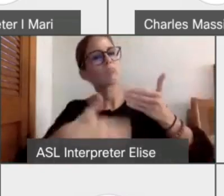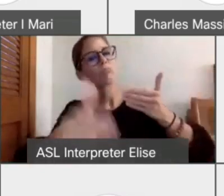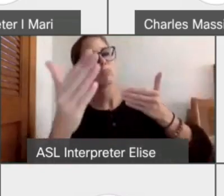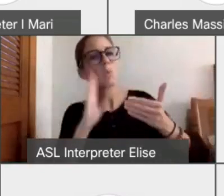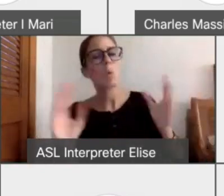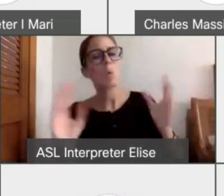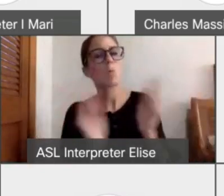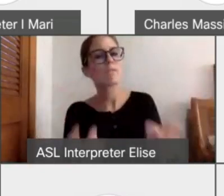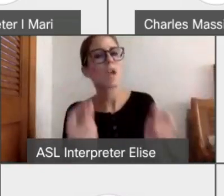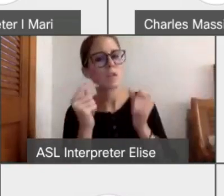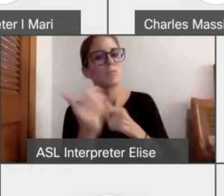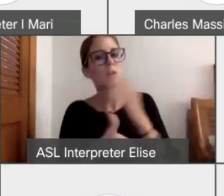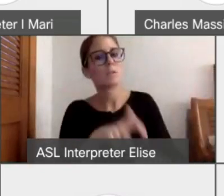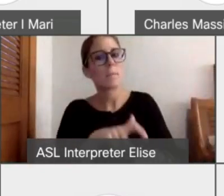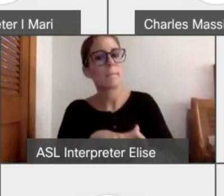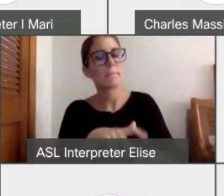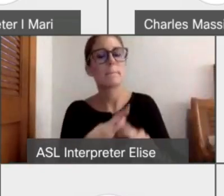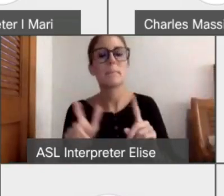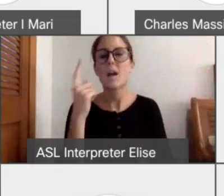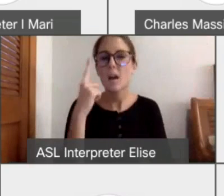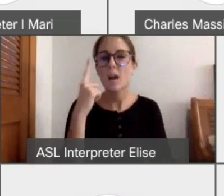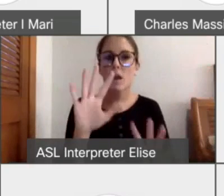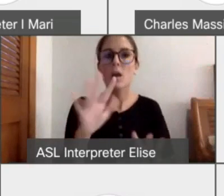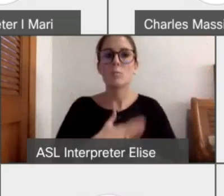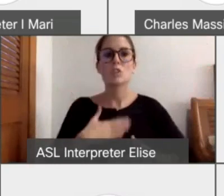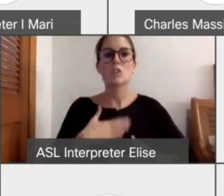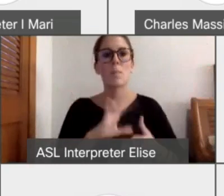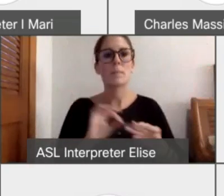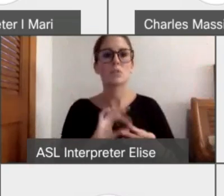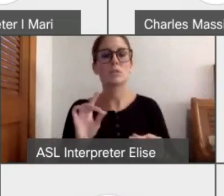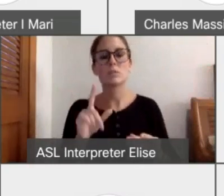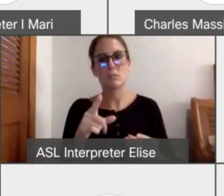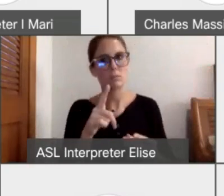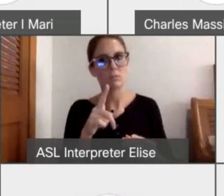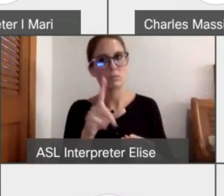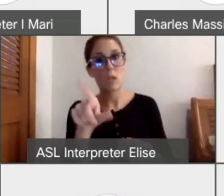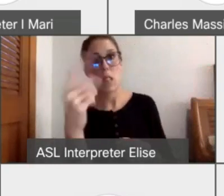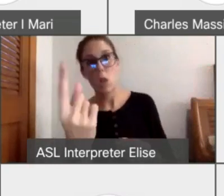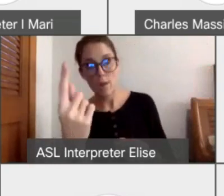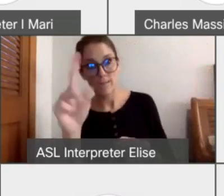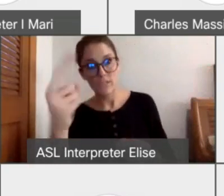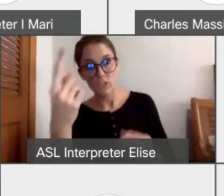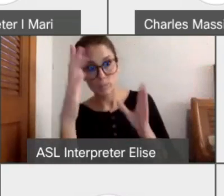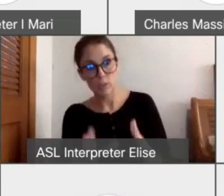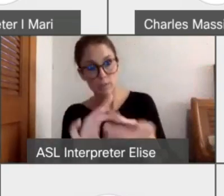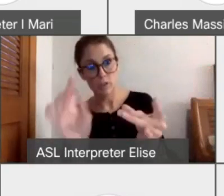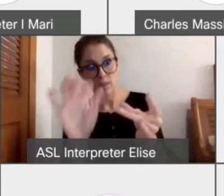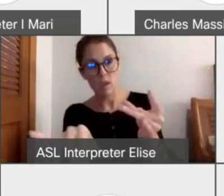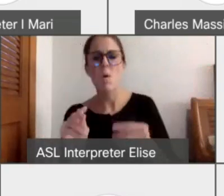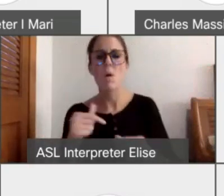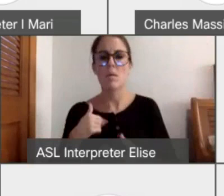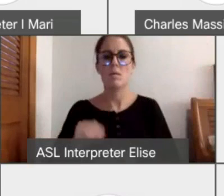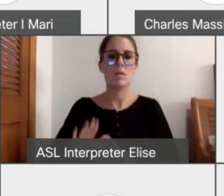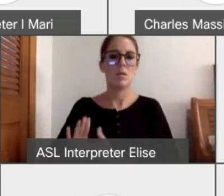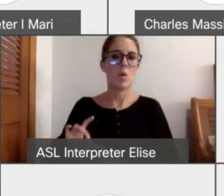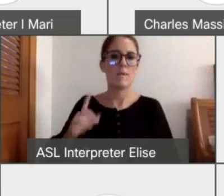faster processing time. But I appreciate you mentioning it. You're not the first person who's mentioned it, so I'm going to make a note to myself to have that be something